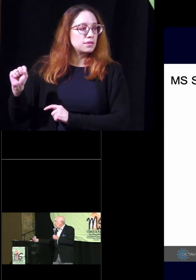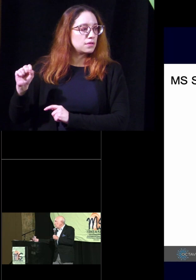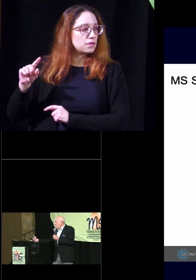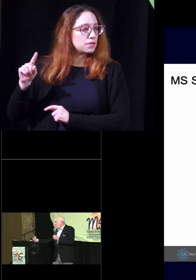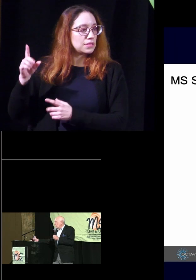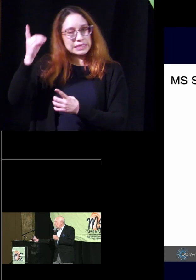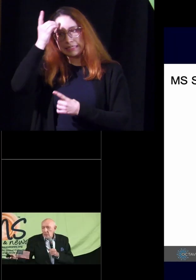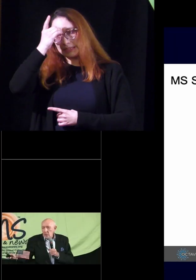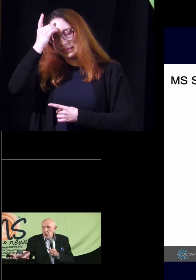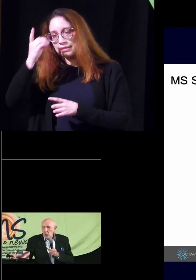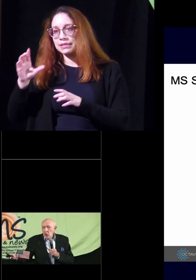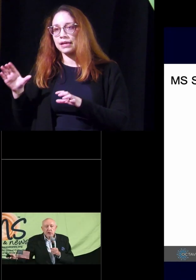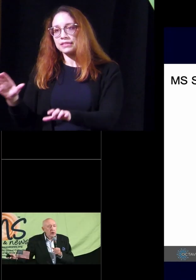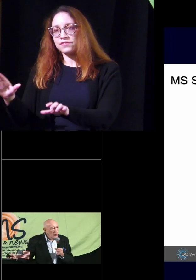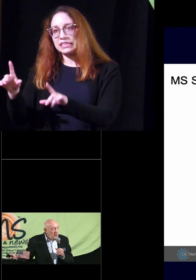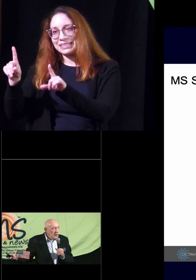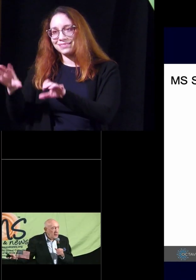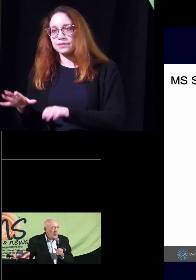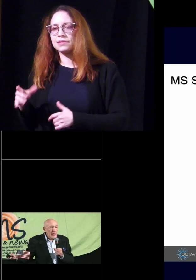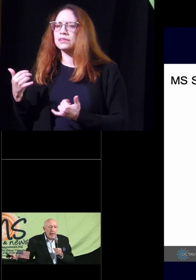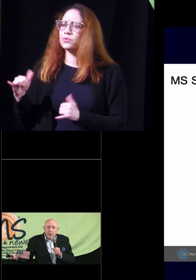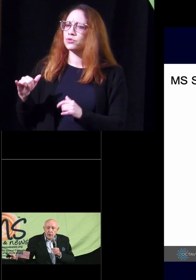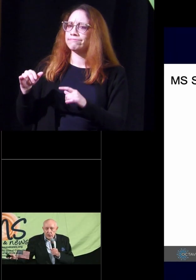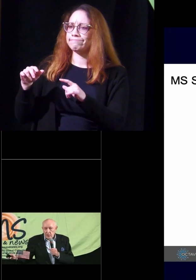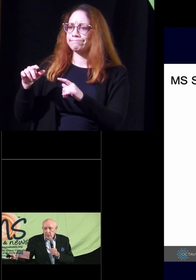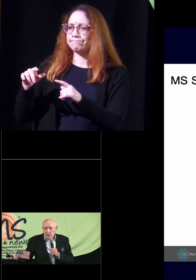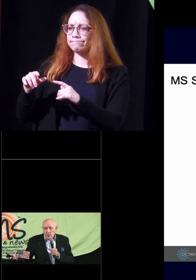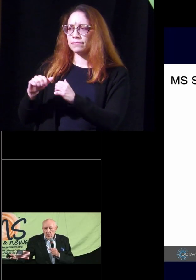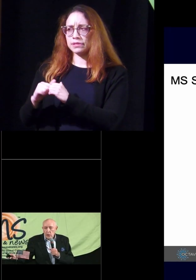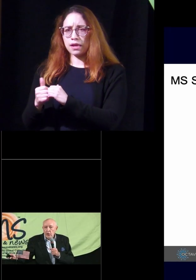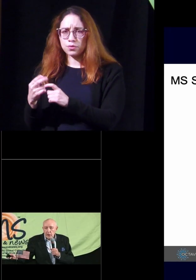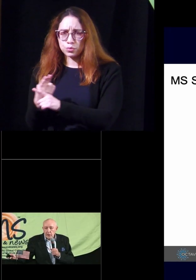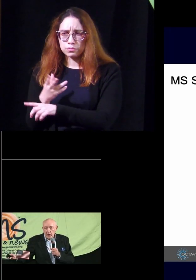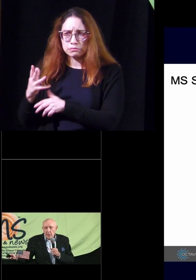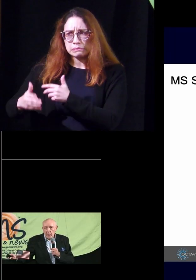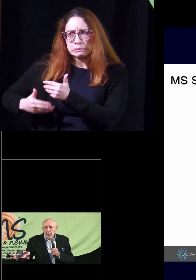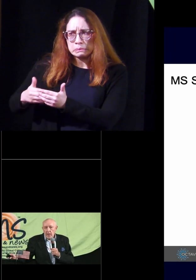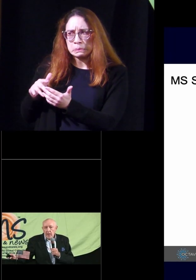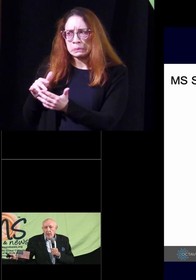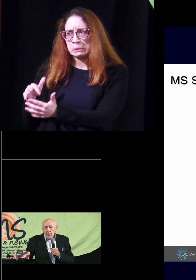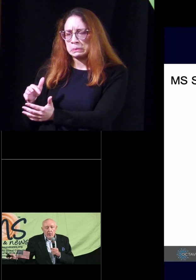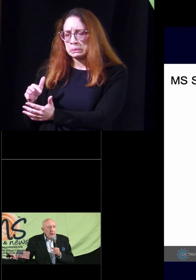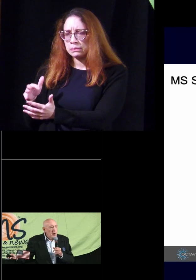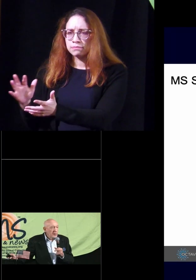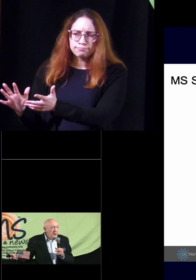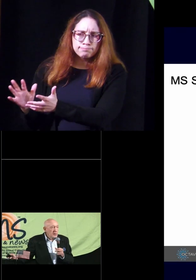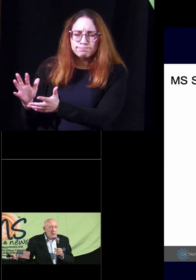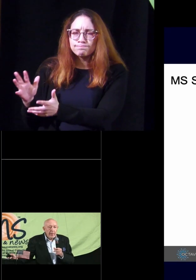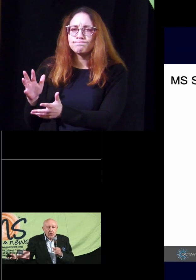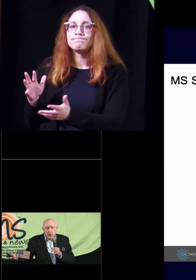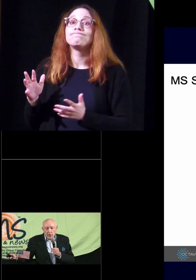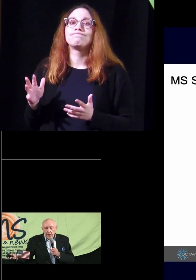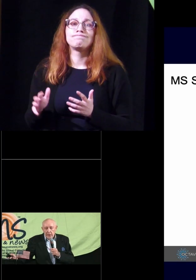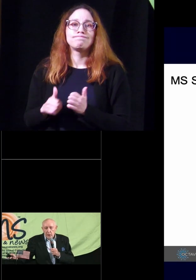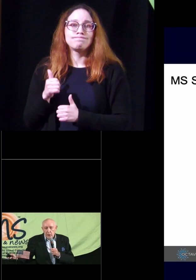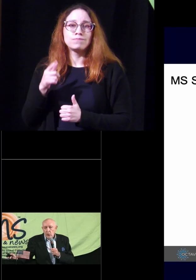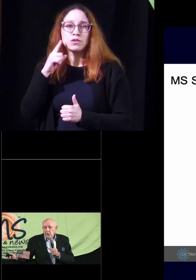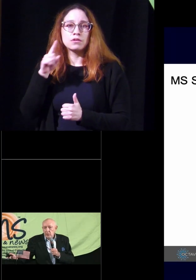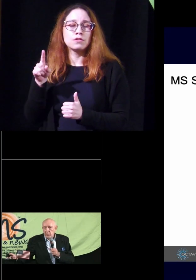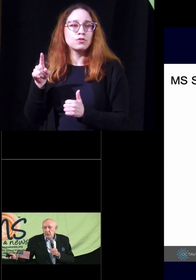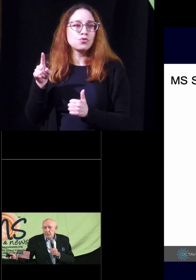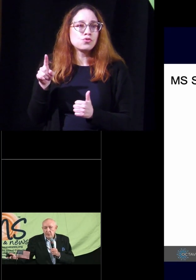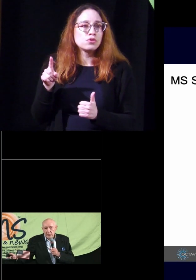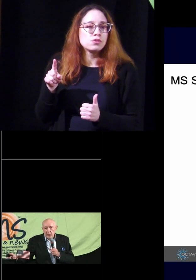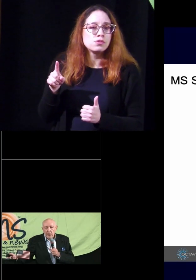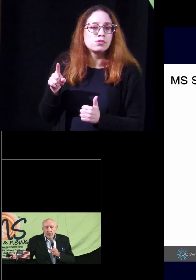Disease Activity Test. We're still learning how to use it. We're learning. Very often it might correlate with the